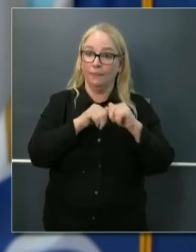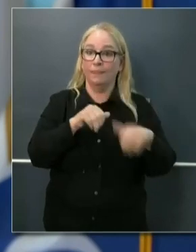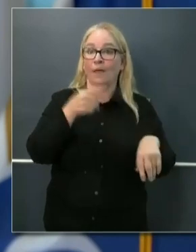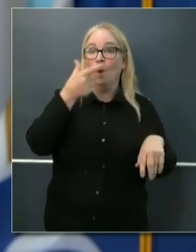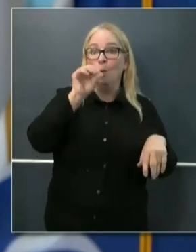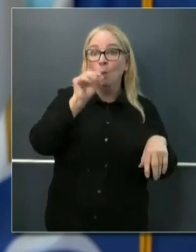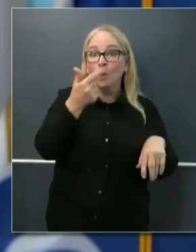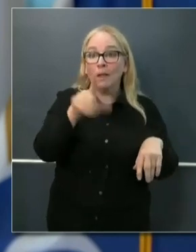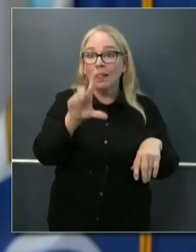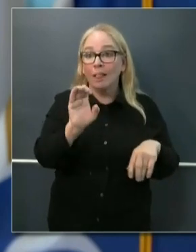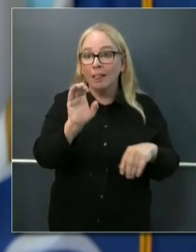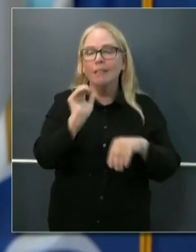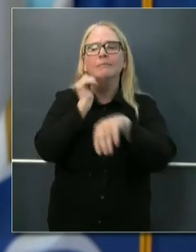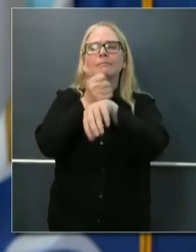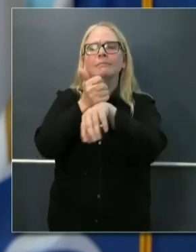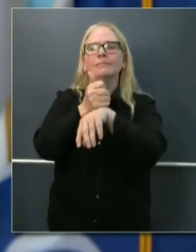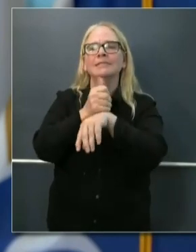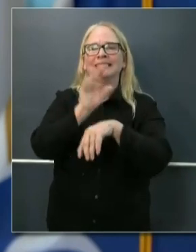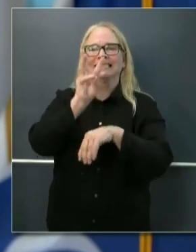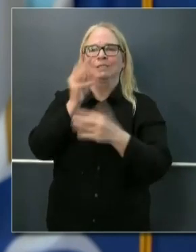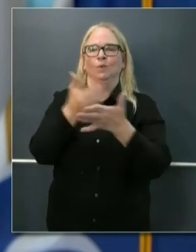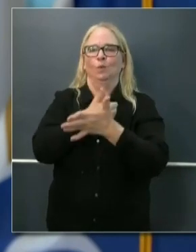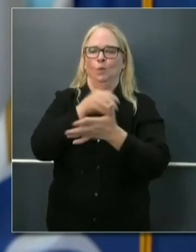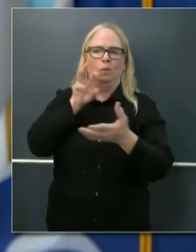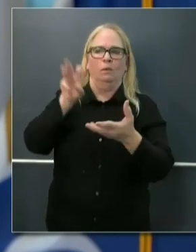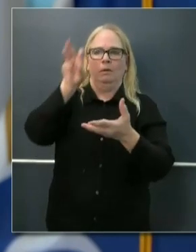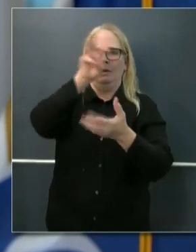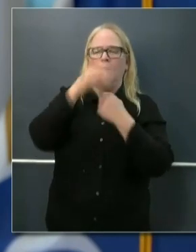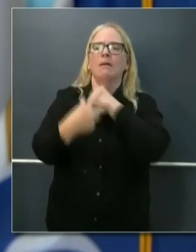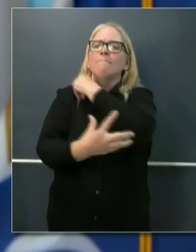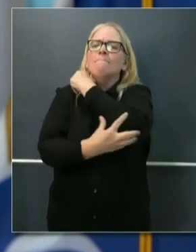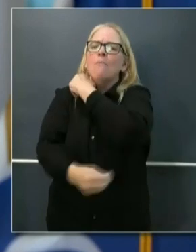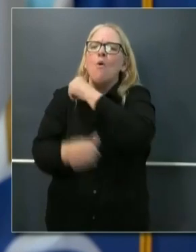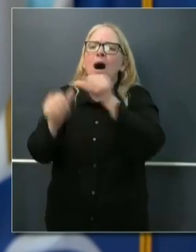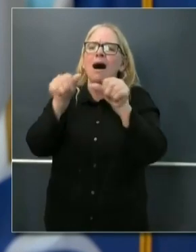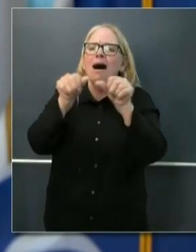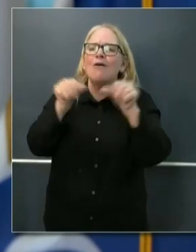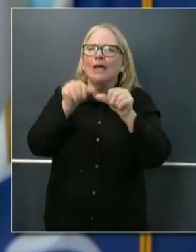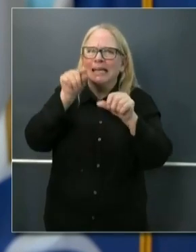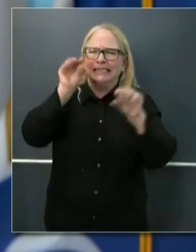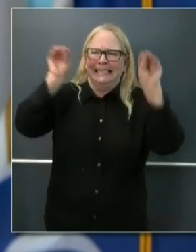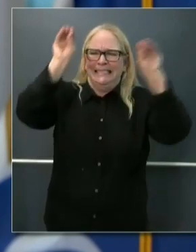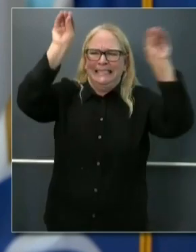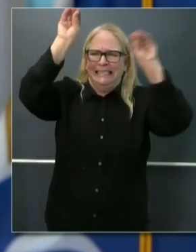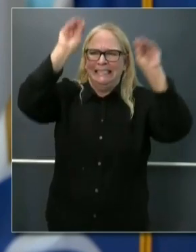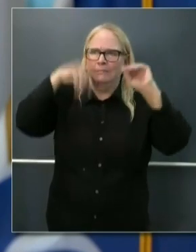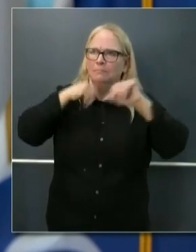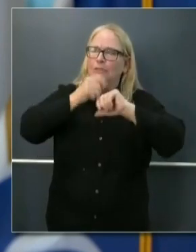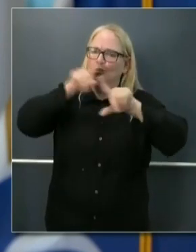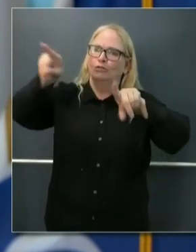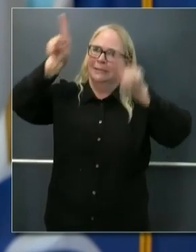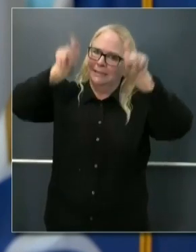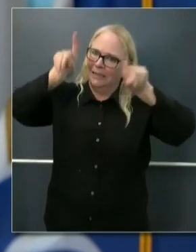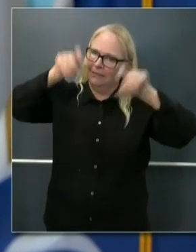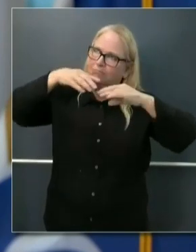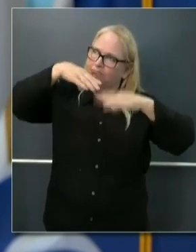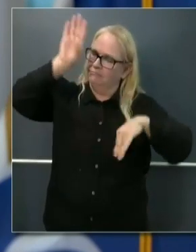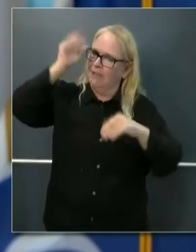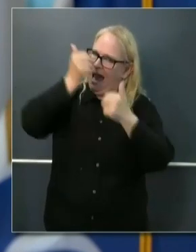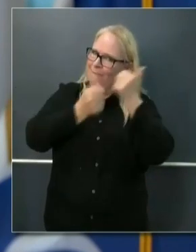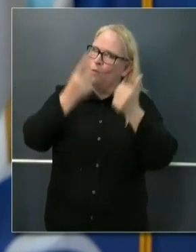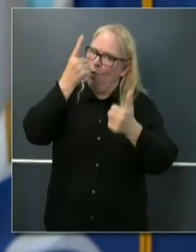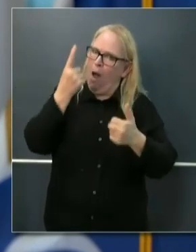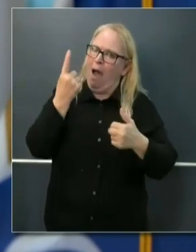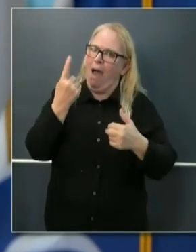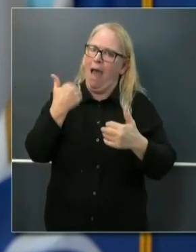to focus again on socioeconomic disparities and make sure we're truly testing California broadly defined, not just